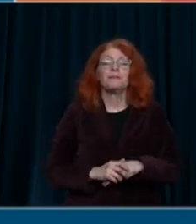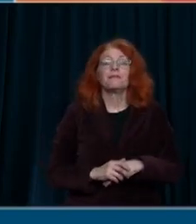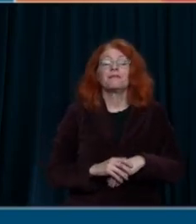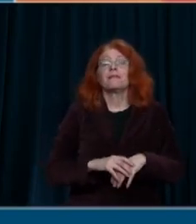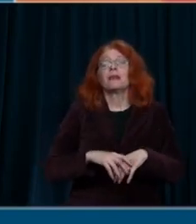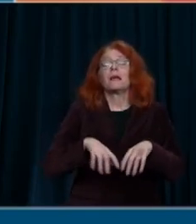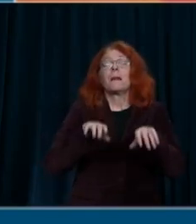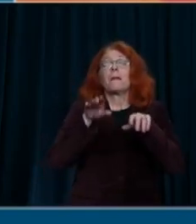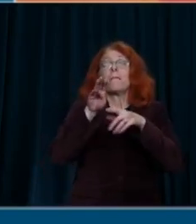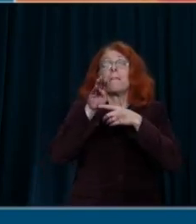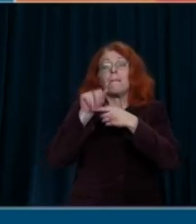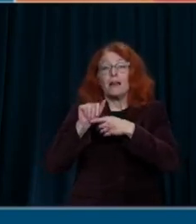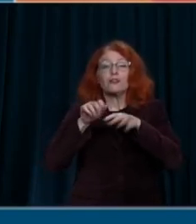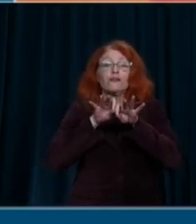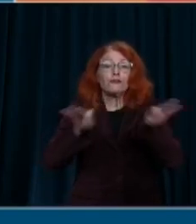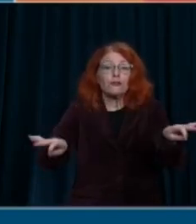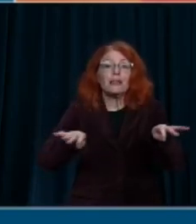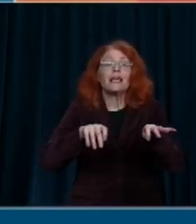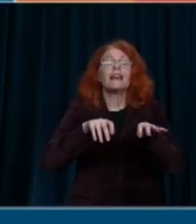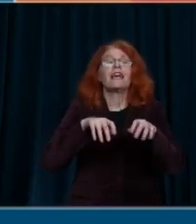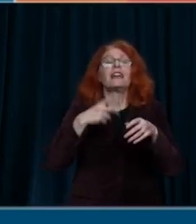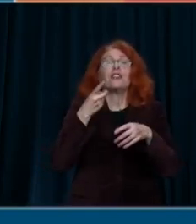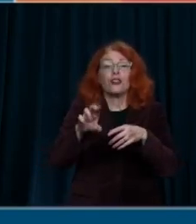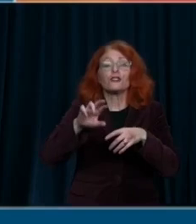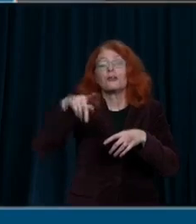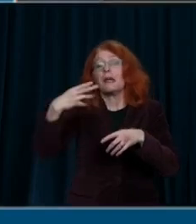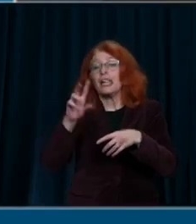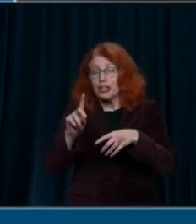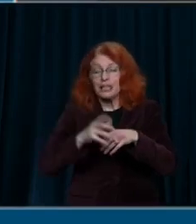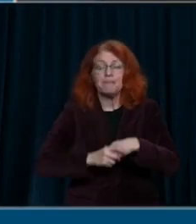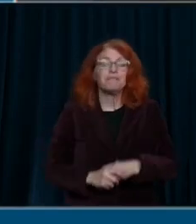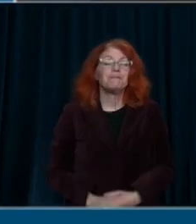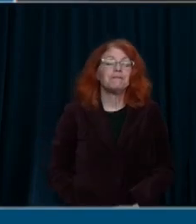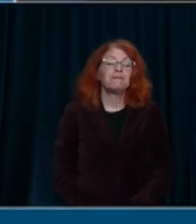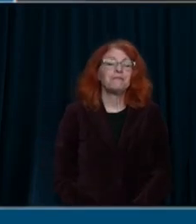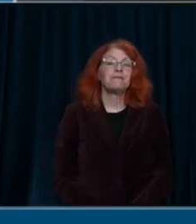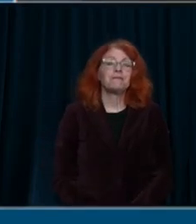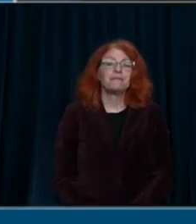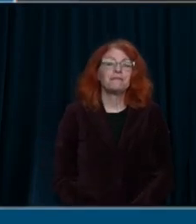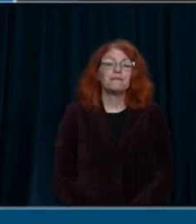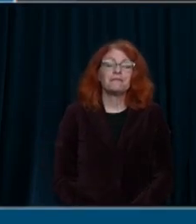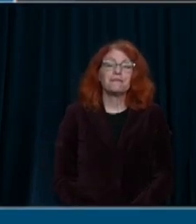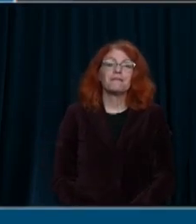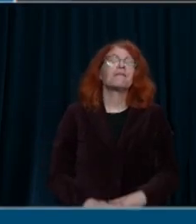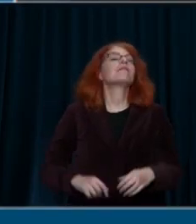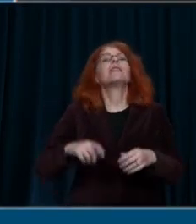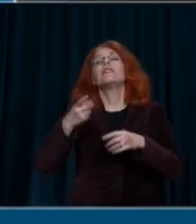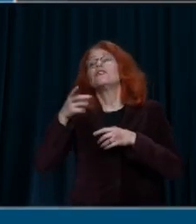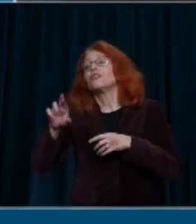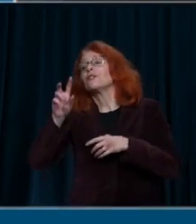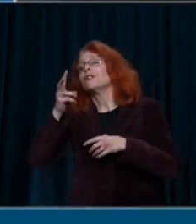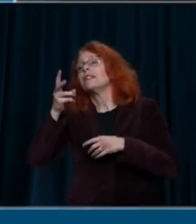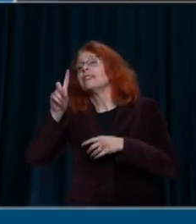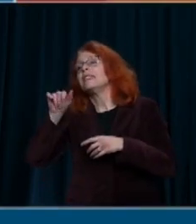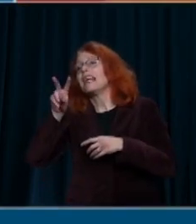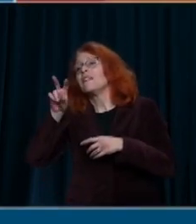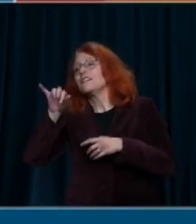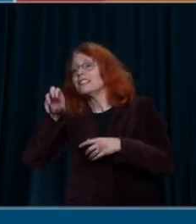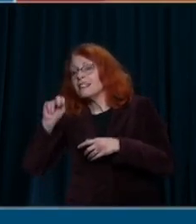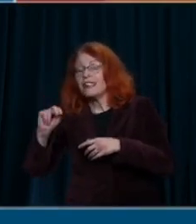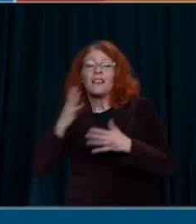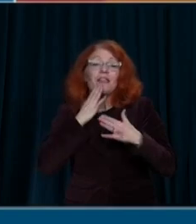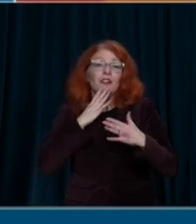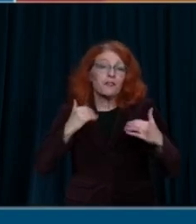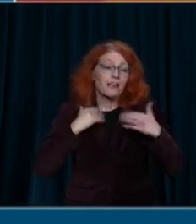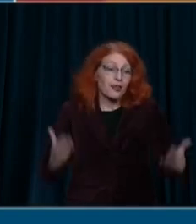master's degree, doctorate degree, Thank you. and a PhD. Thank you. And Pastor Davison, Thank you take so us very home. much for having me. I